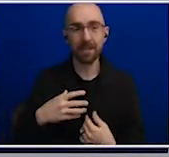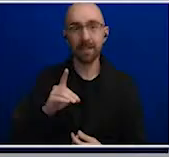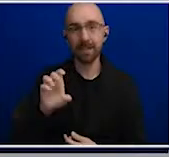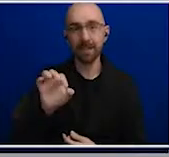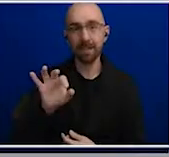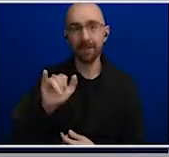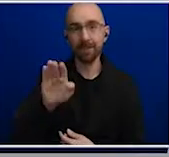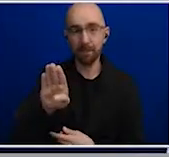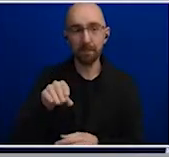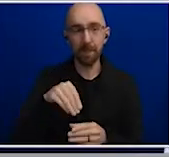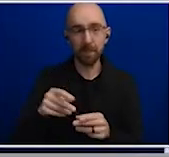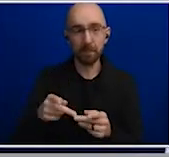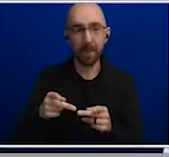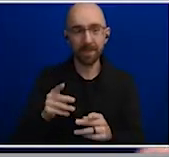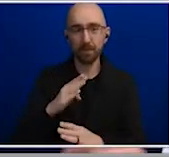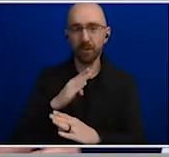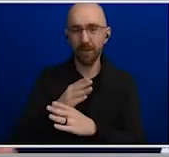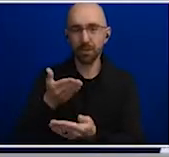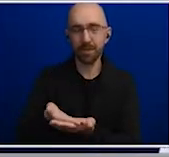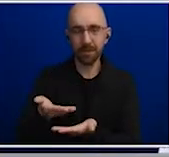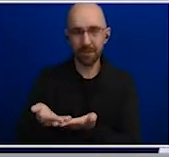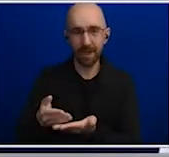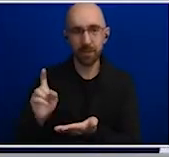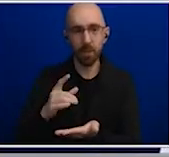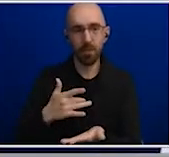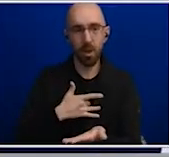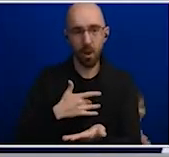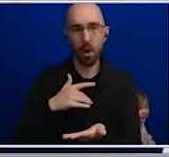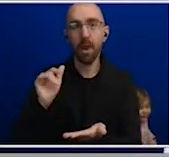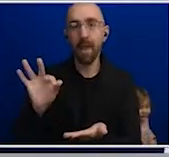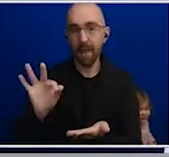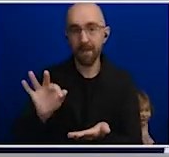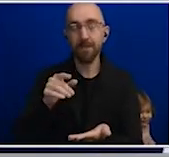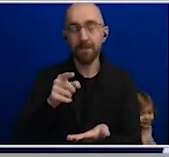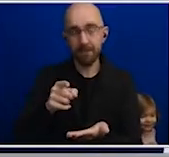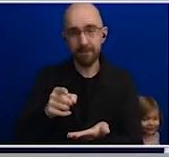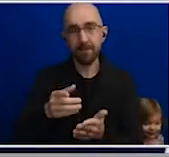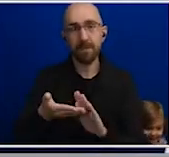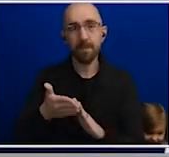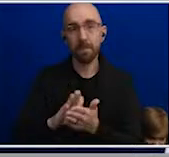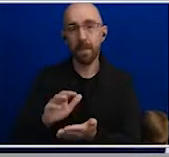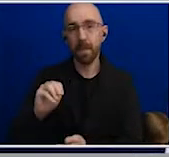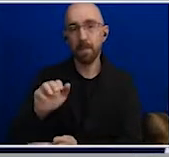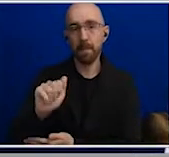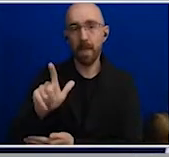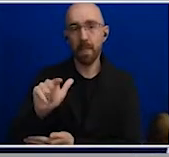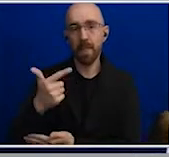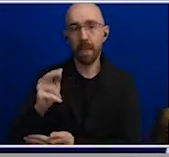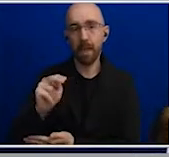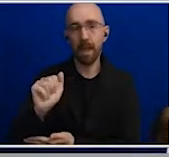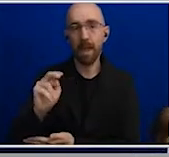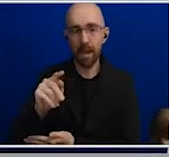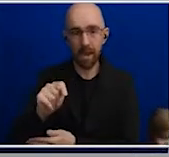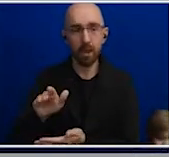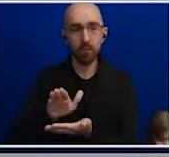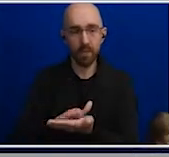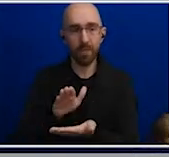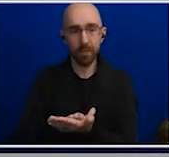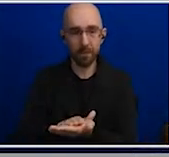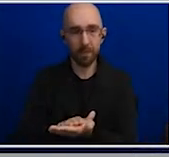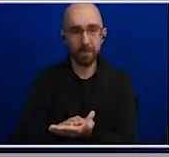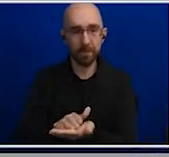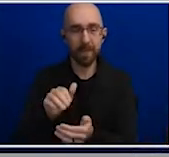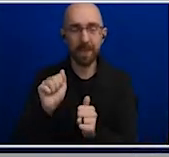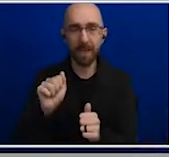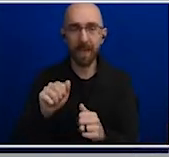a prevention device to where if the heart does go into a malignant rhythm like ventricular fibrillation, it can shock them into